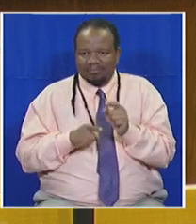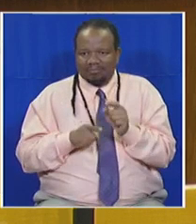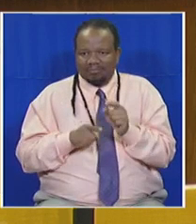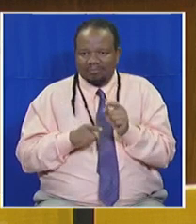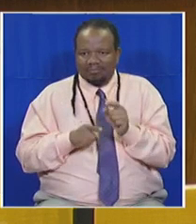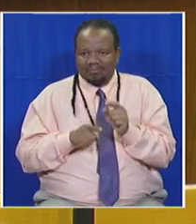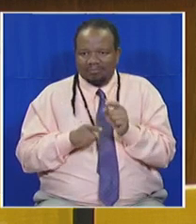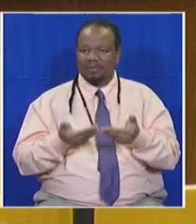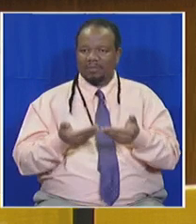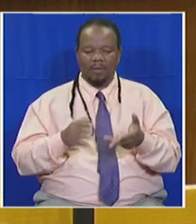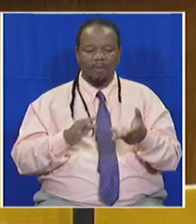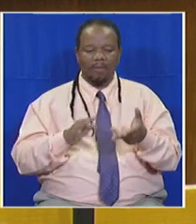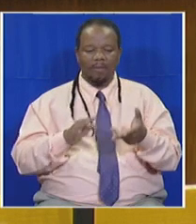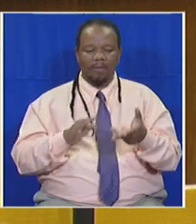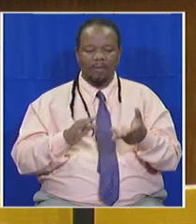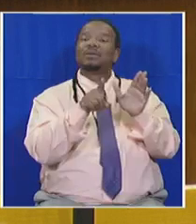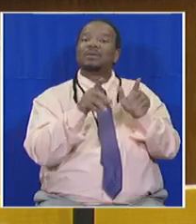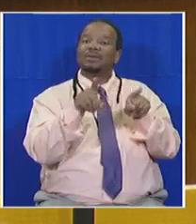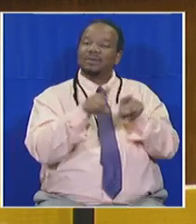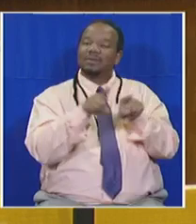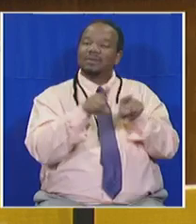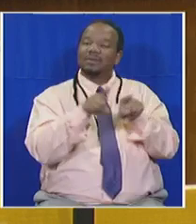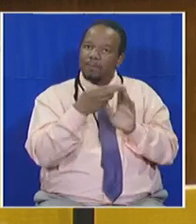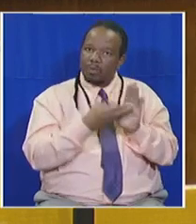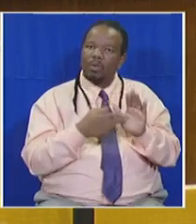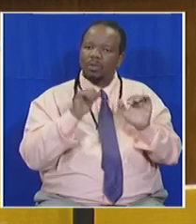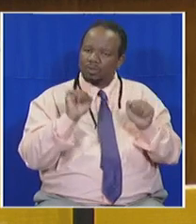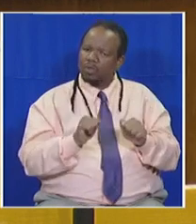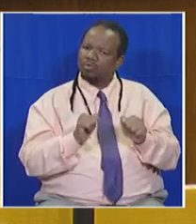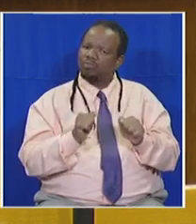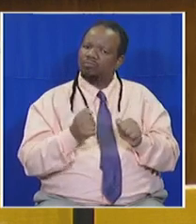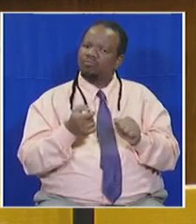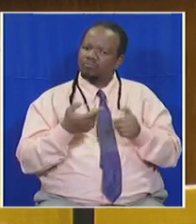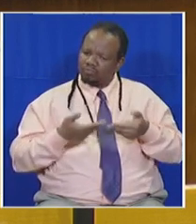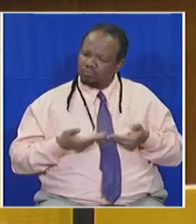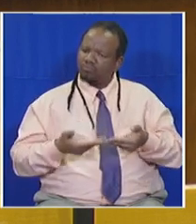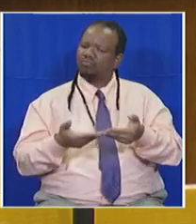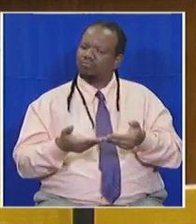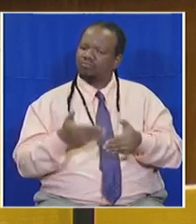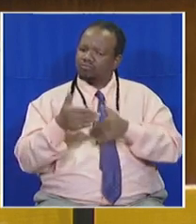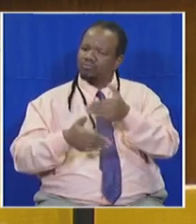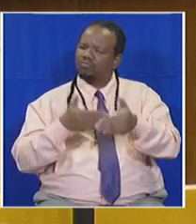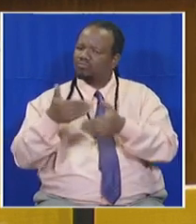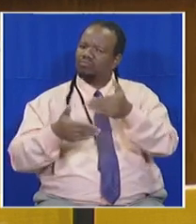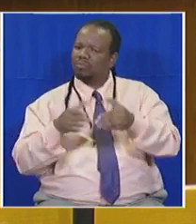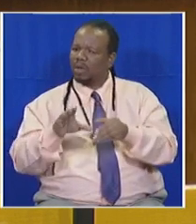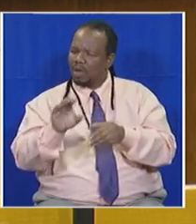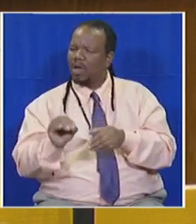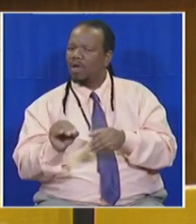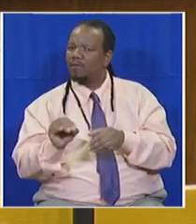confirms that there is progress that has been registered as a result of our Back to Basic program. Now, this is